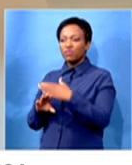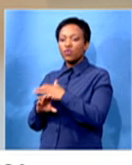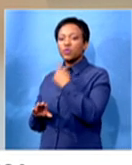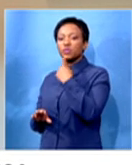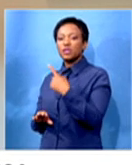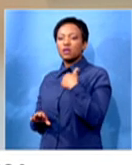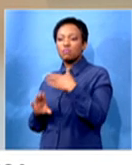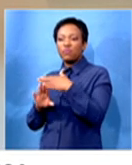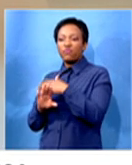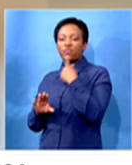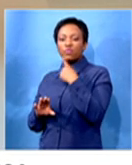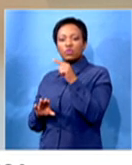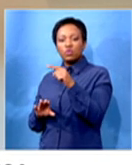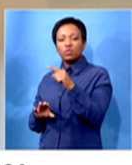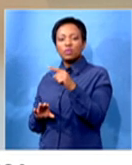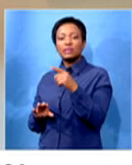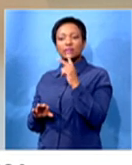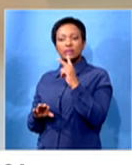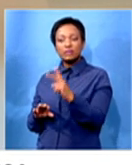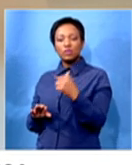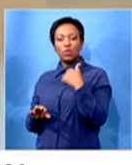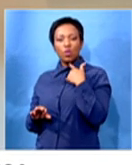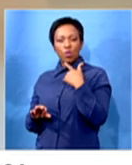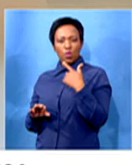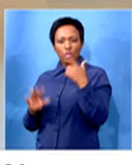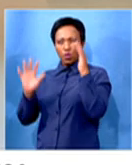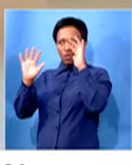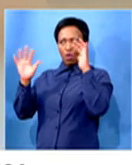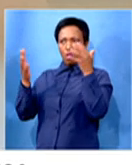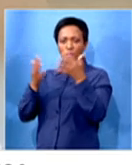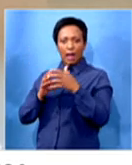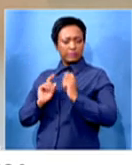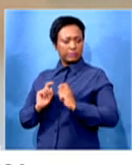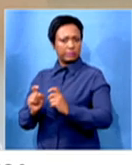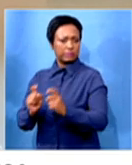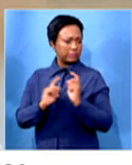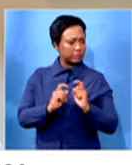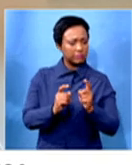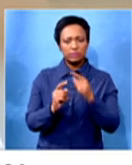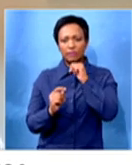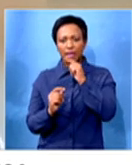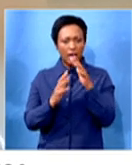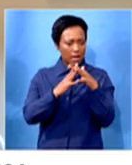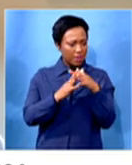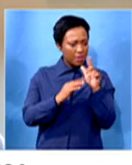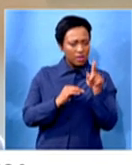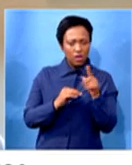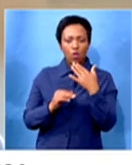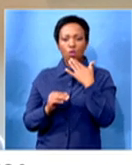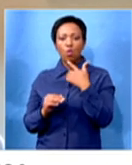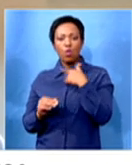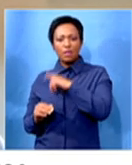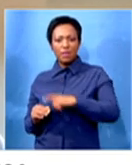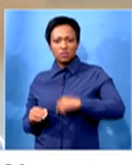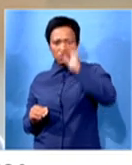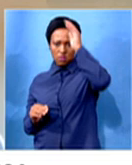bit earlier, is the fact that it seems to be this global race, whether it comes from America and the President Donald Trump saying before